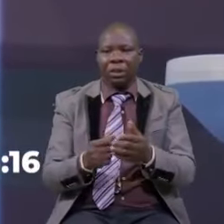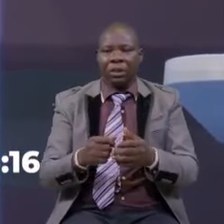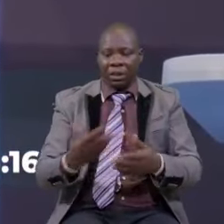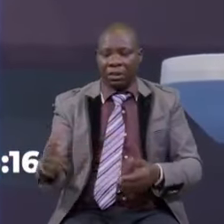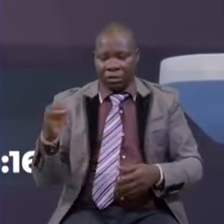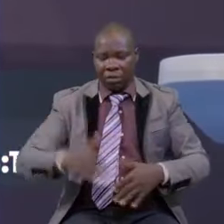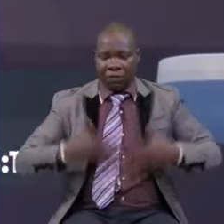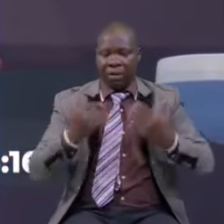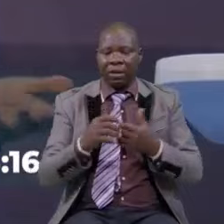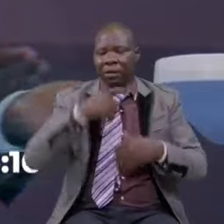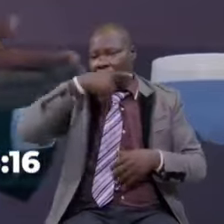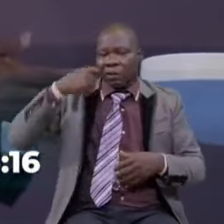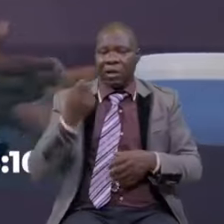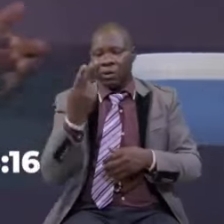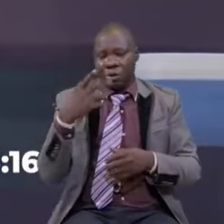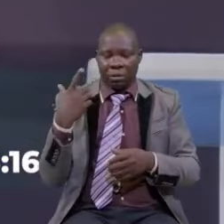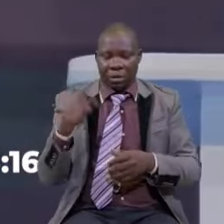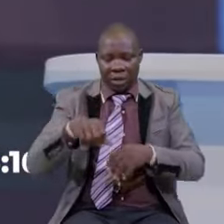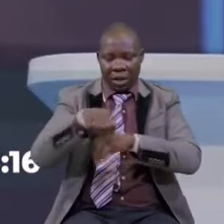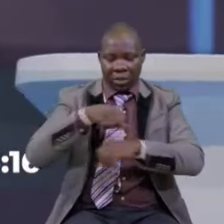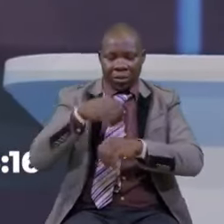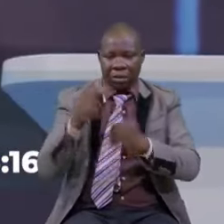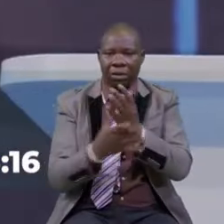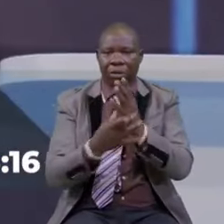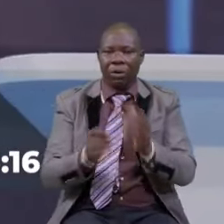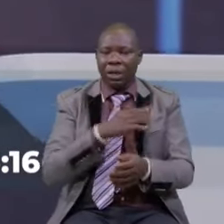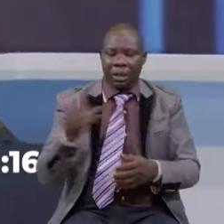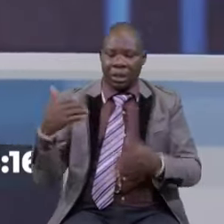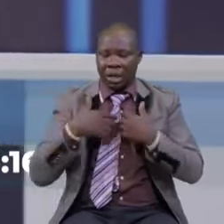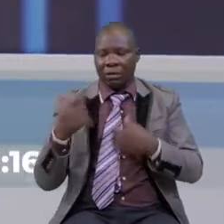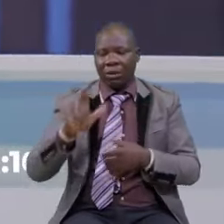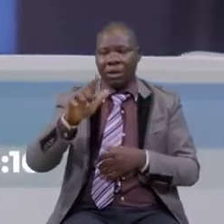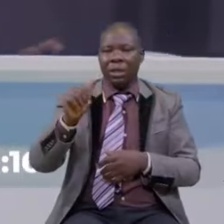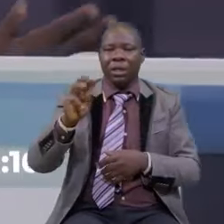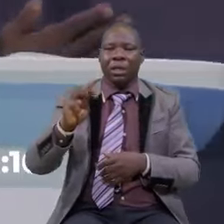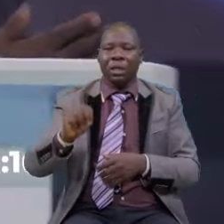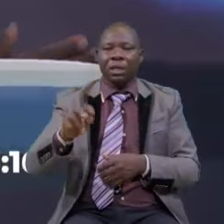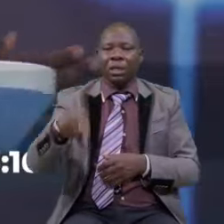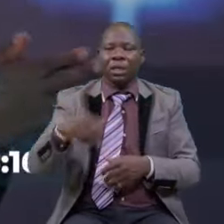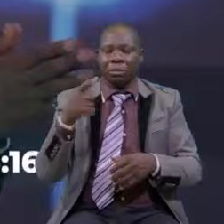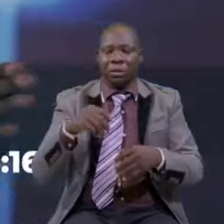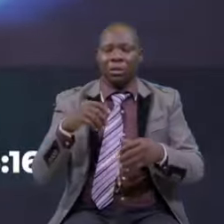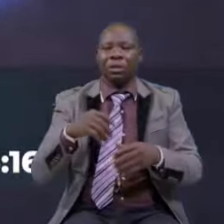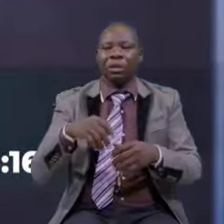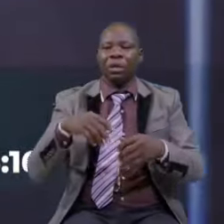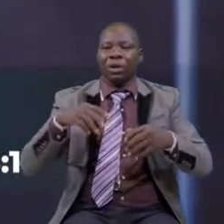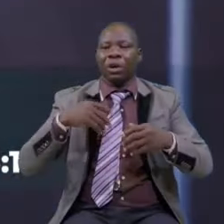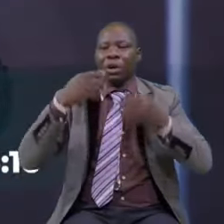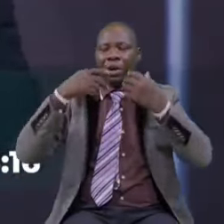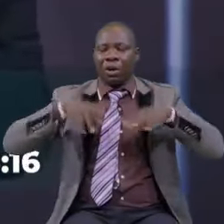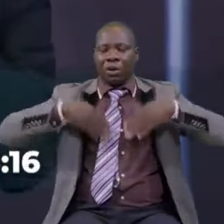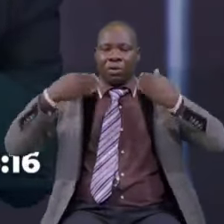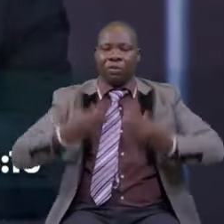the oil, and they have the lamb, they have the profession, they have the name of their church, they have the denomination, they